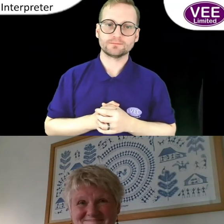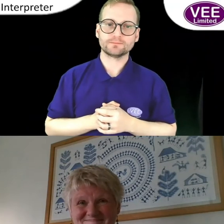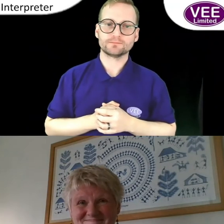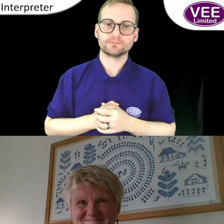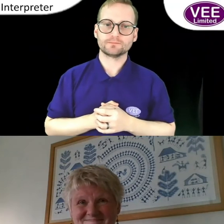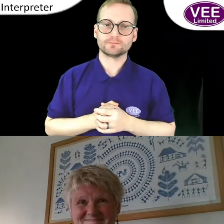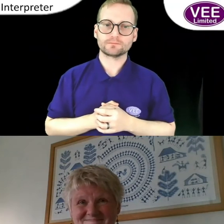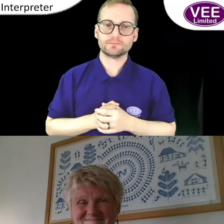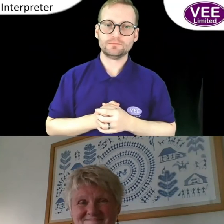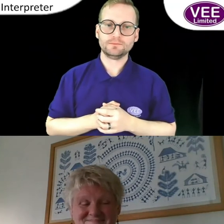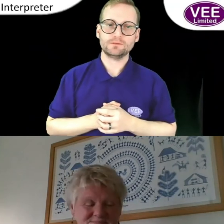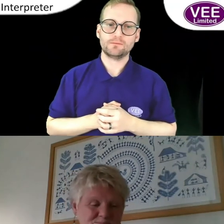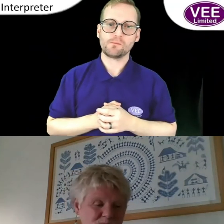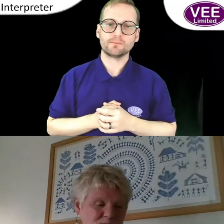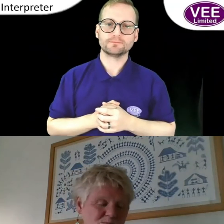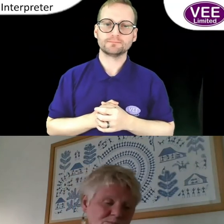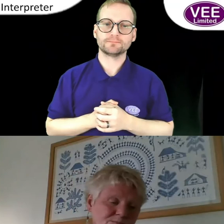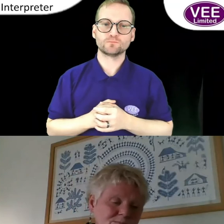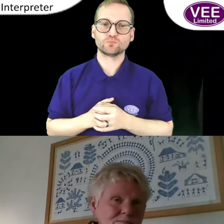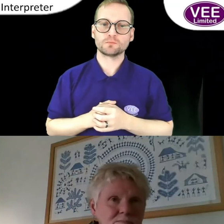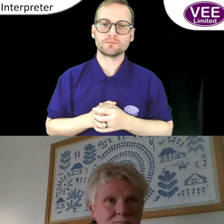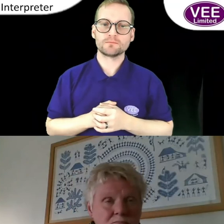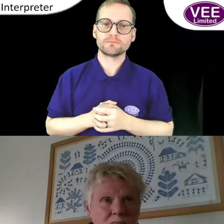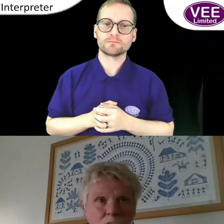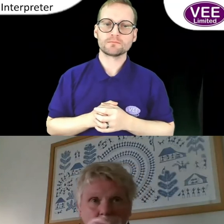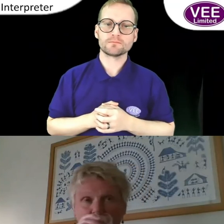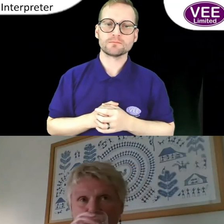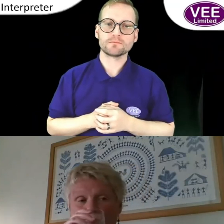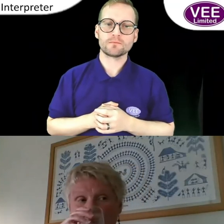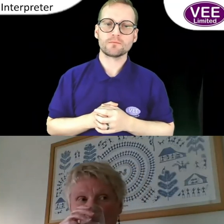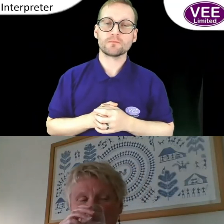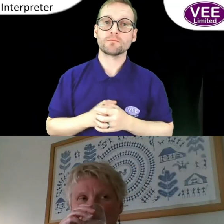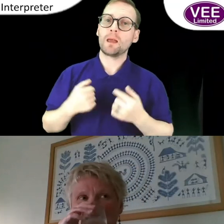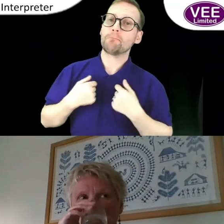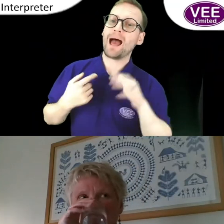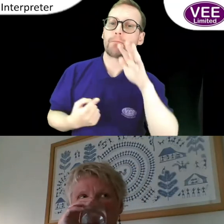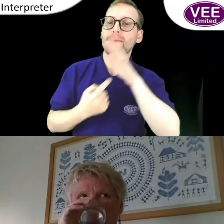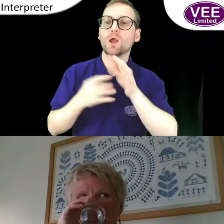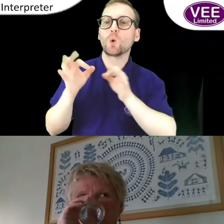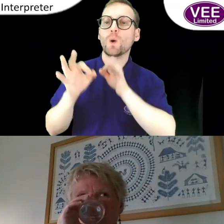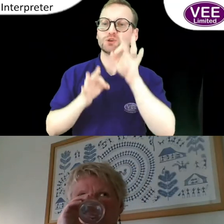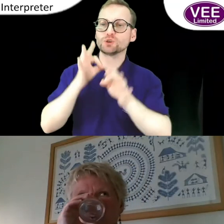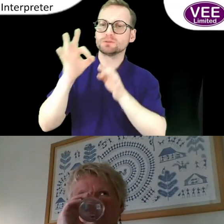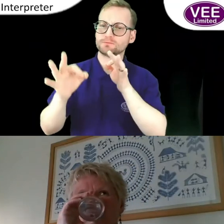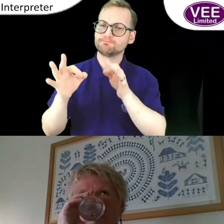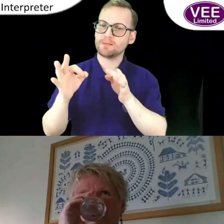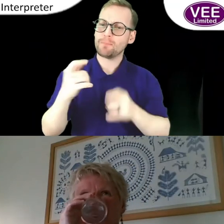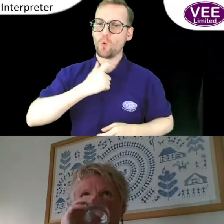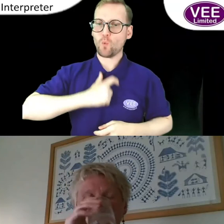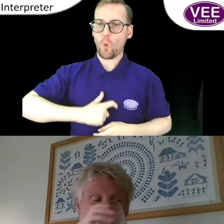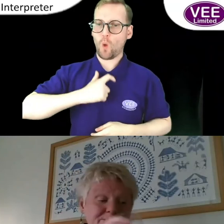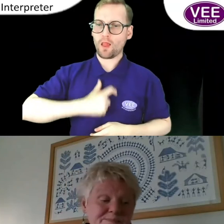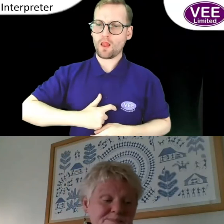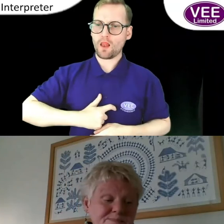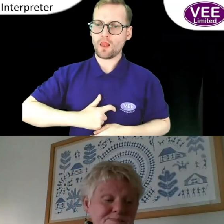Losing my headphones. I think my main question was around the role that museums